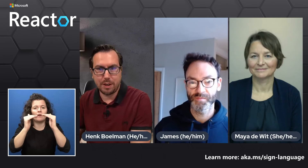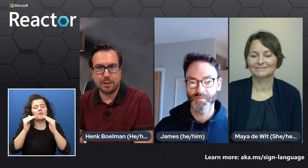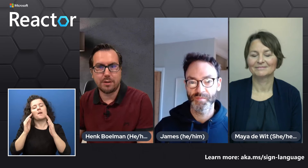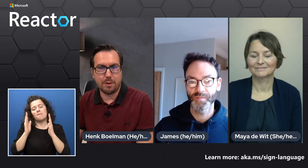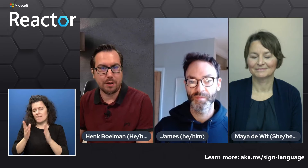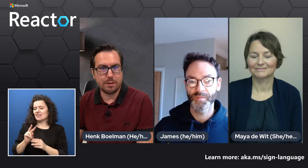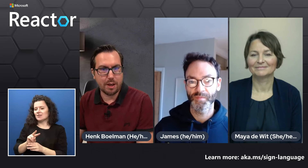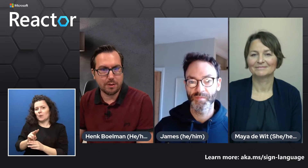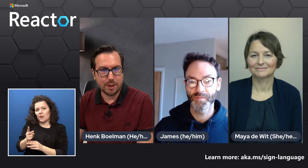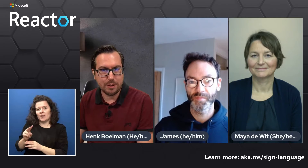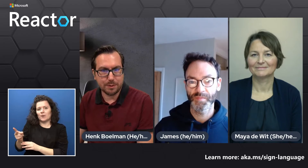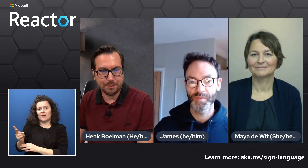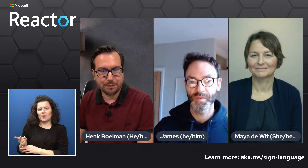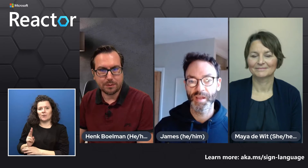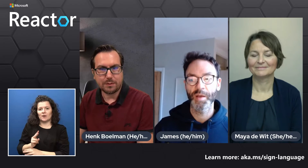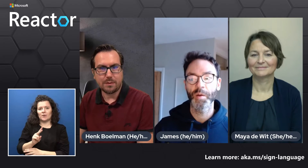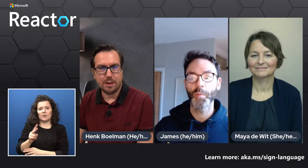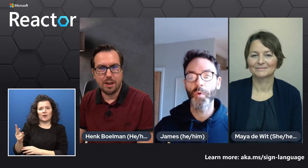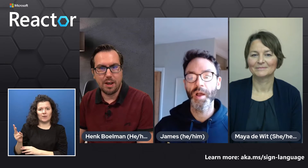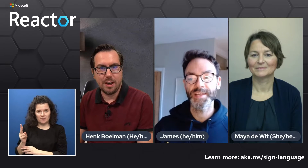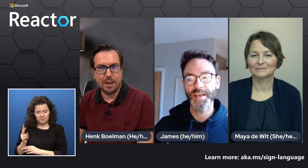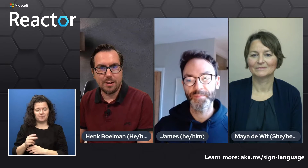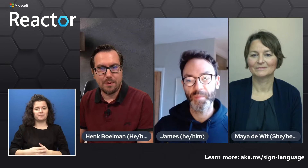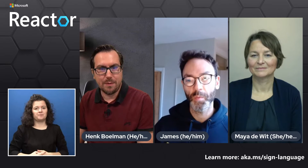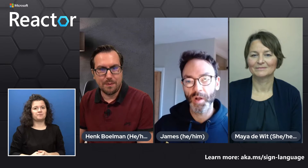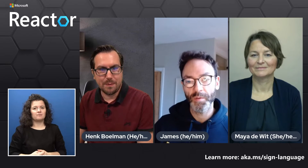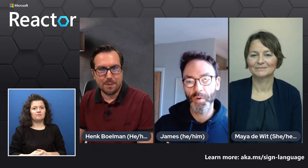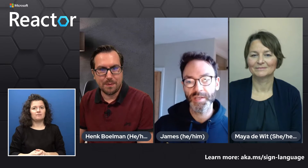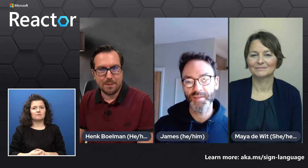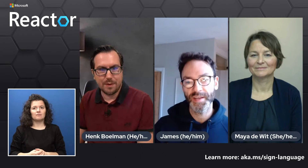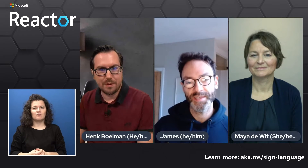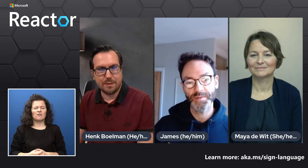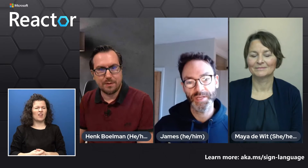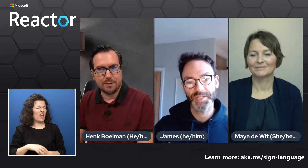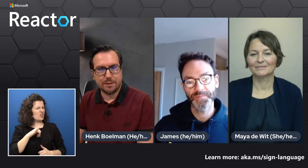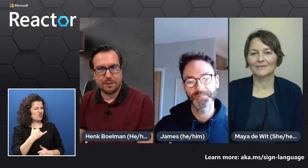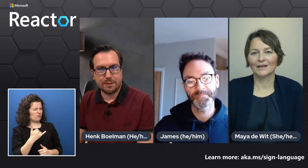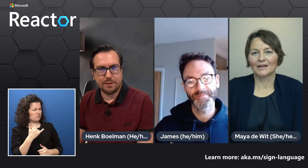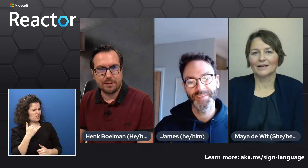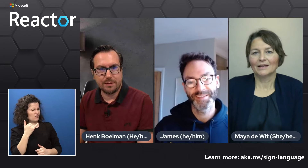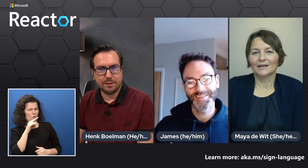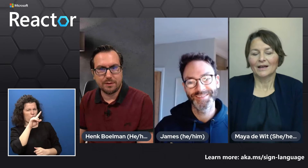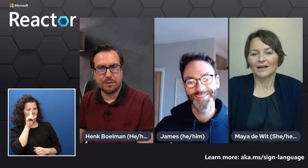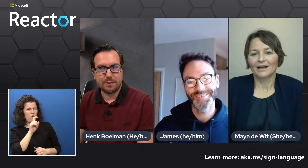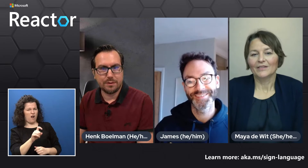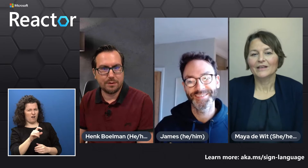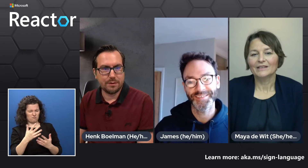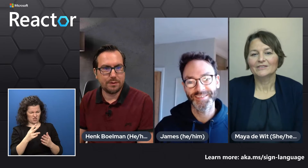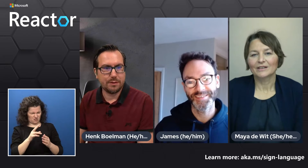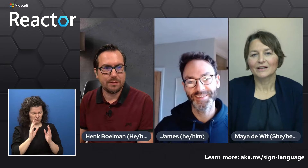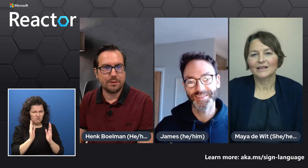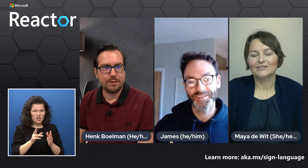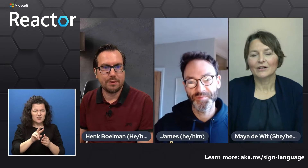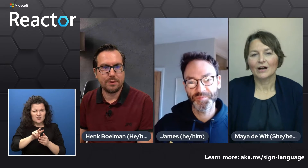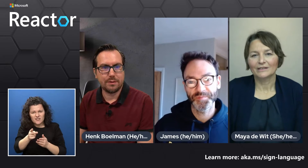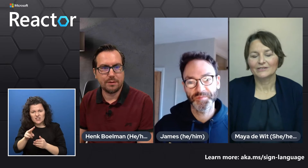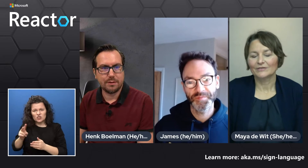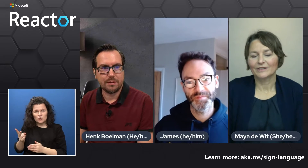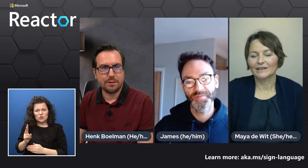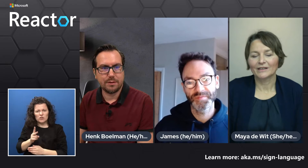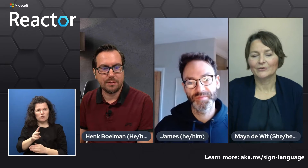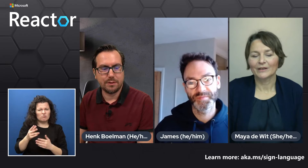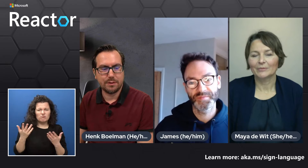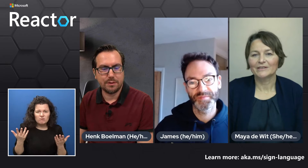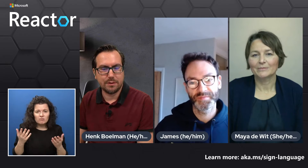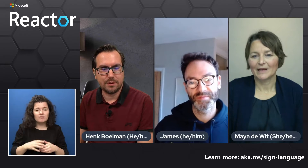15 minutes and switch. And why is that? Why do they need to switch? I think it's